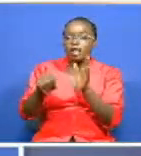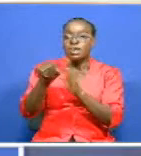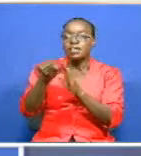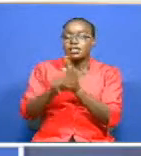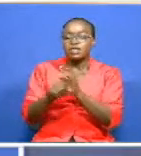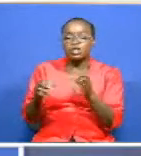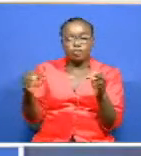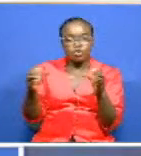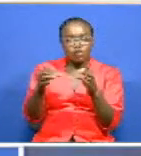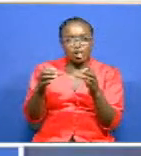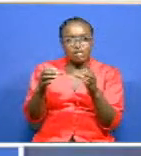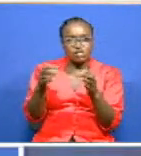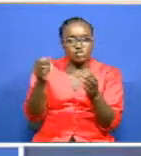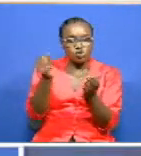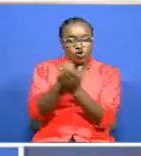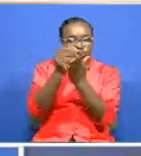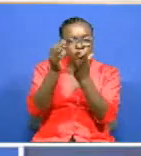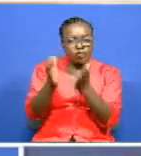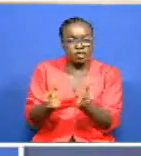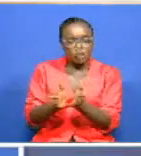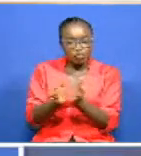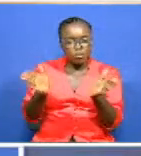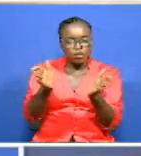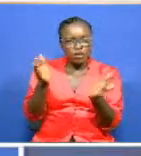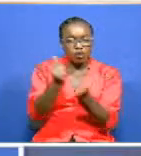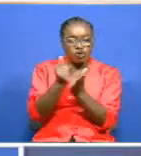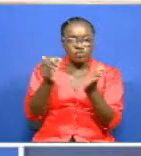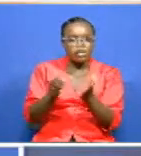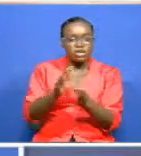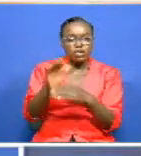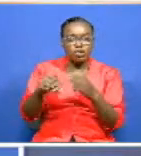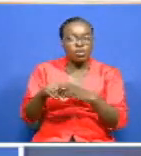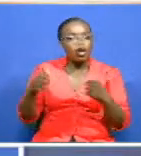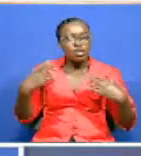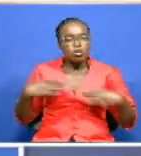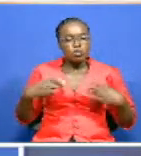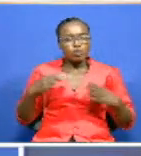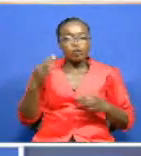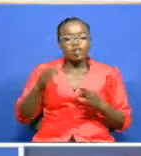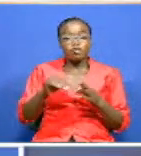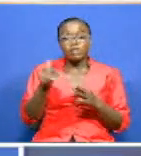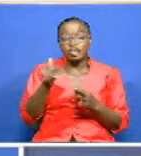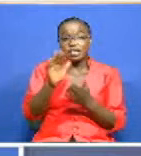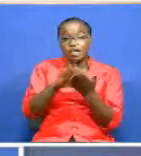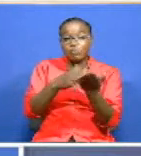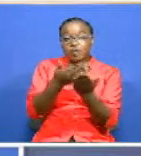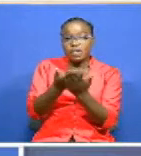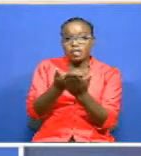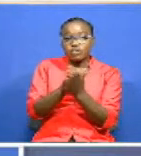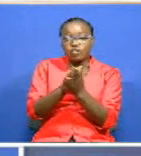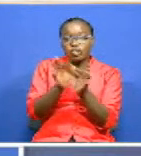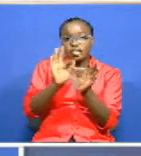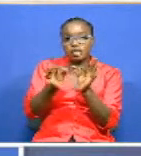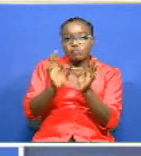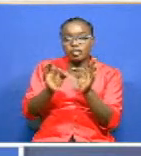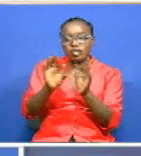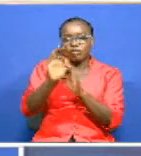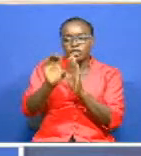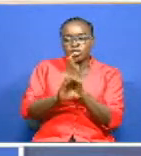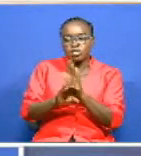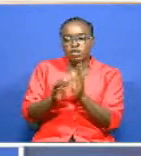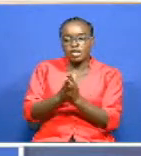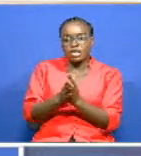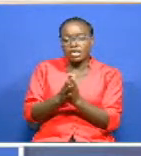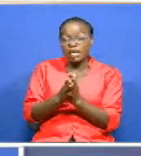state officers, public officers, and all persons whenever any of them applies or interprets the Constitution,